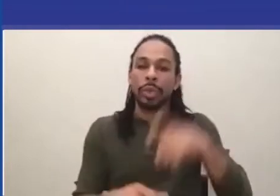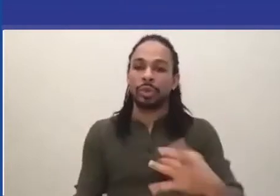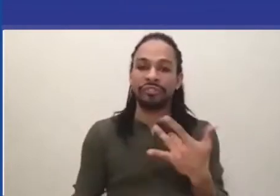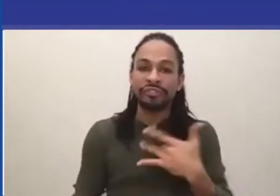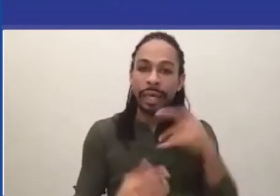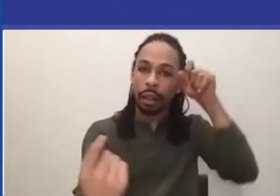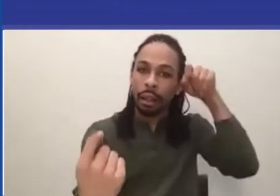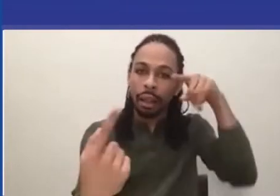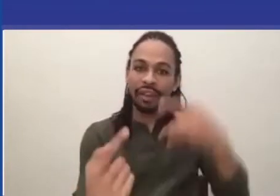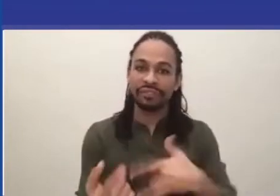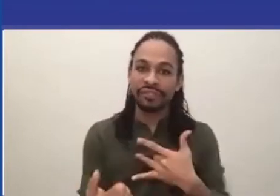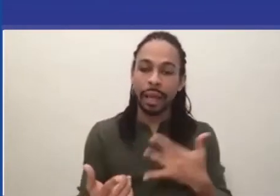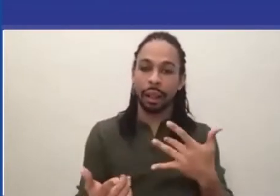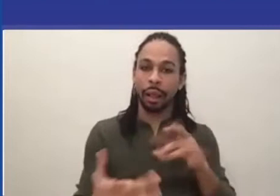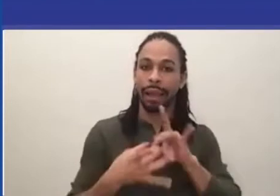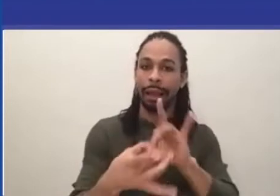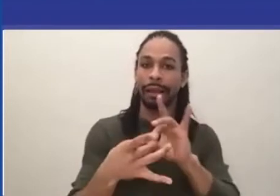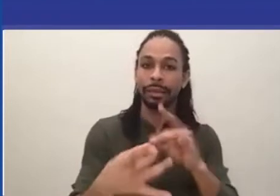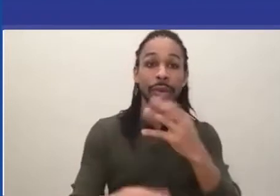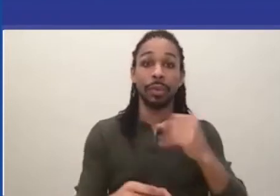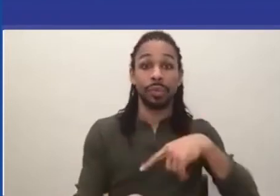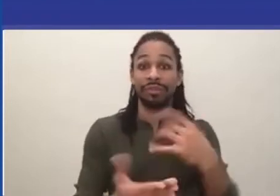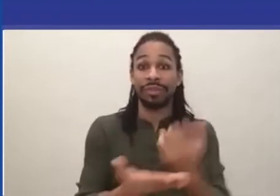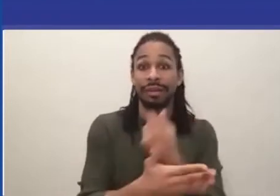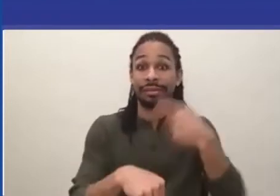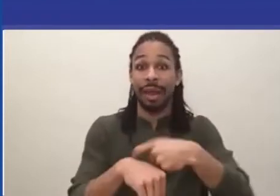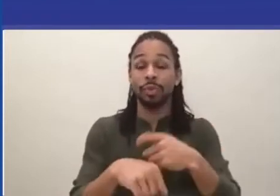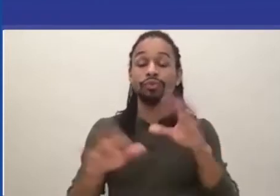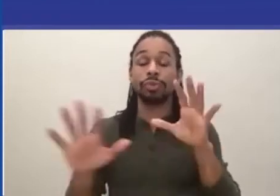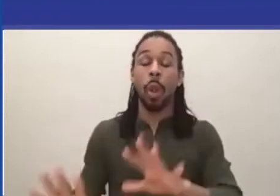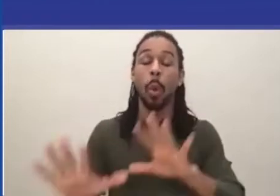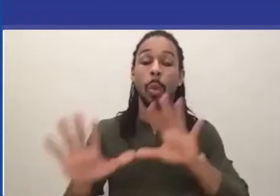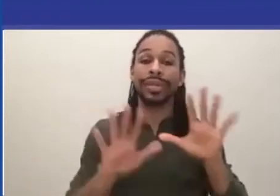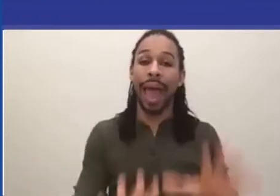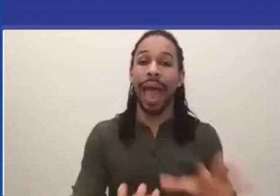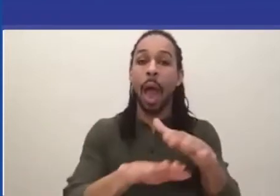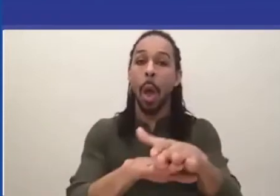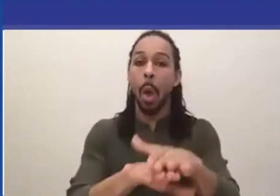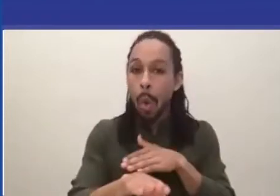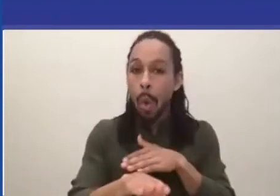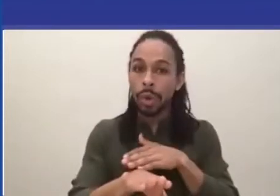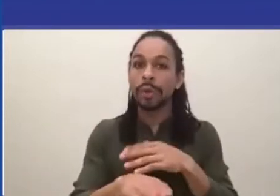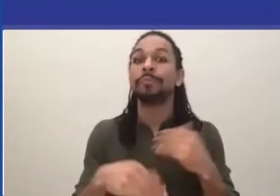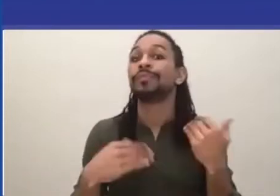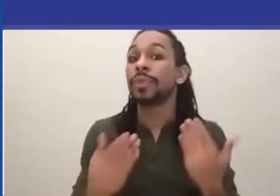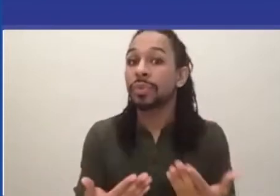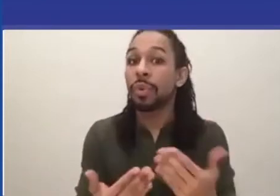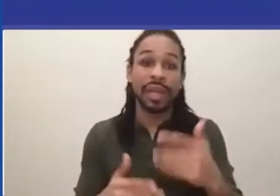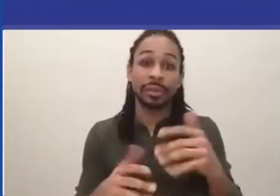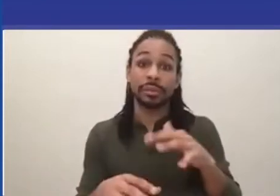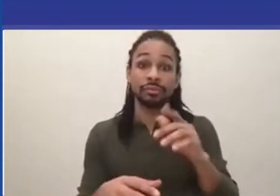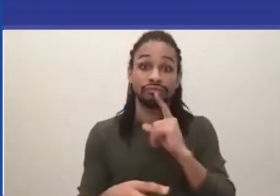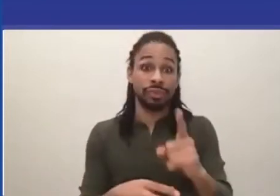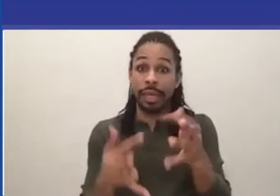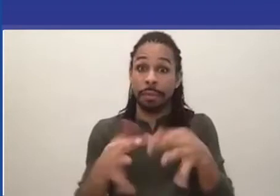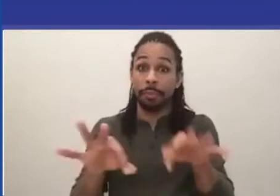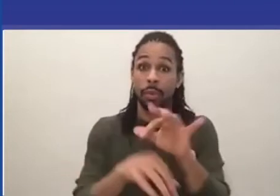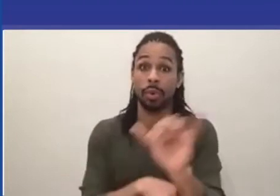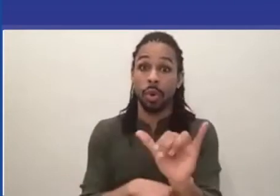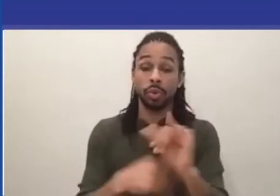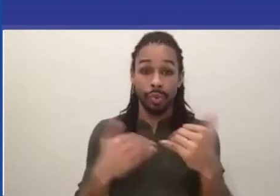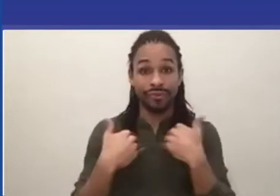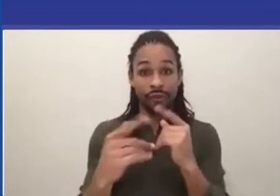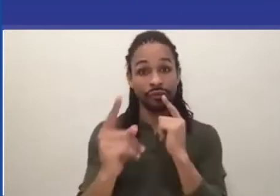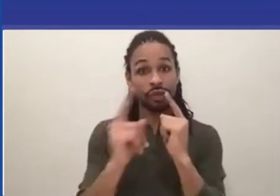kind of slow down. So I think, that's part of it, to have conversations, to